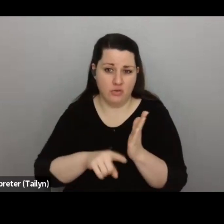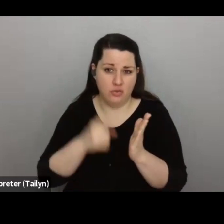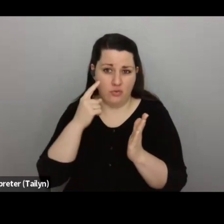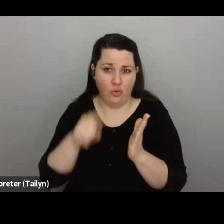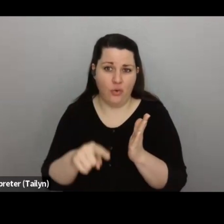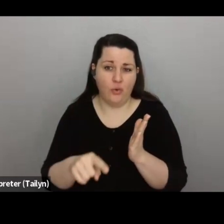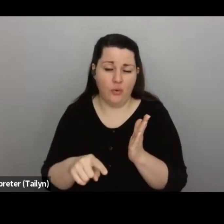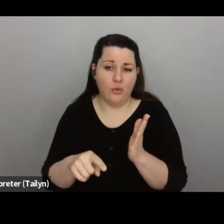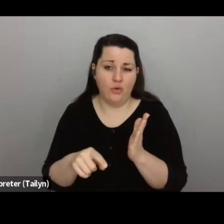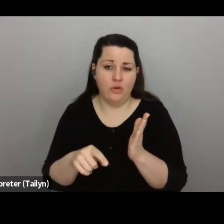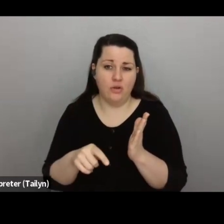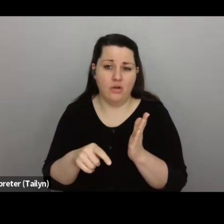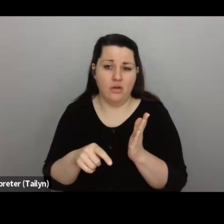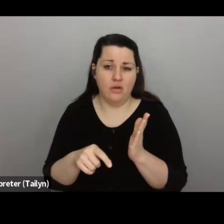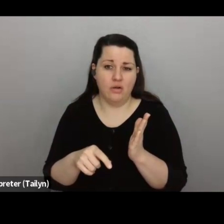for you